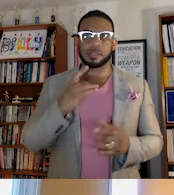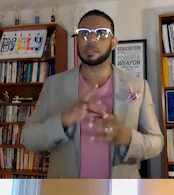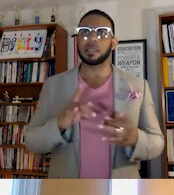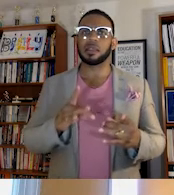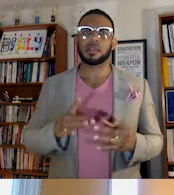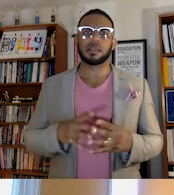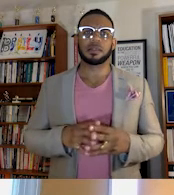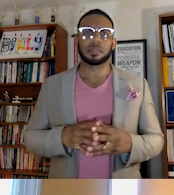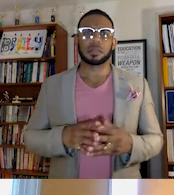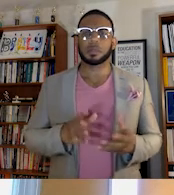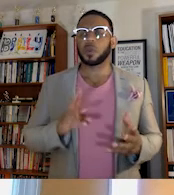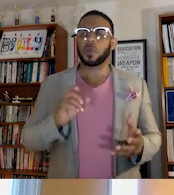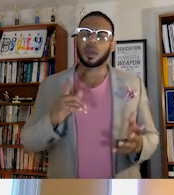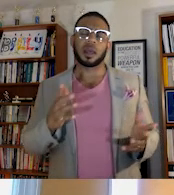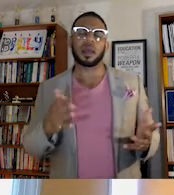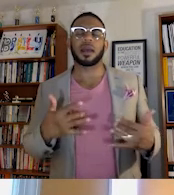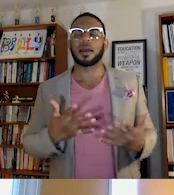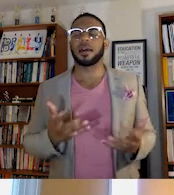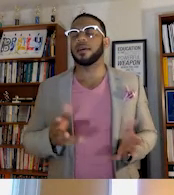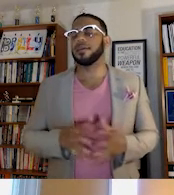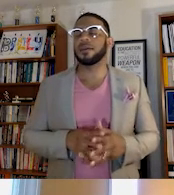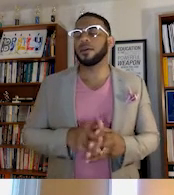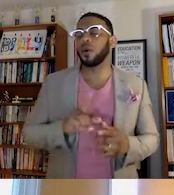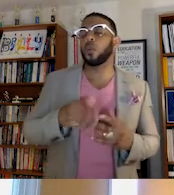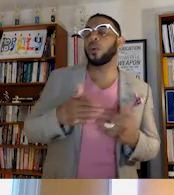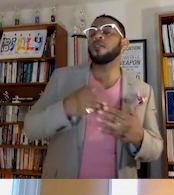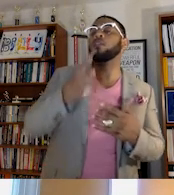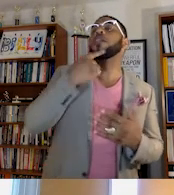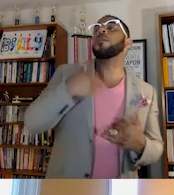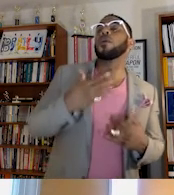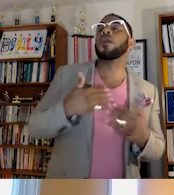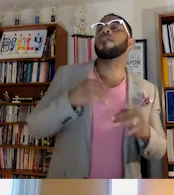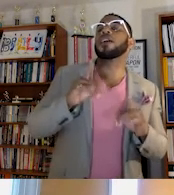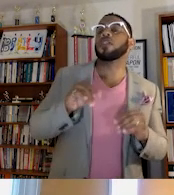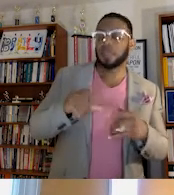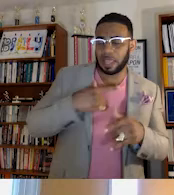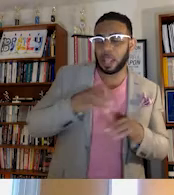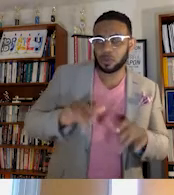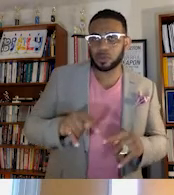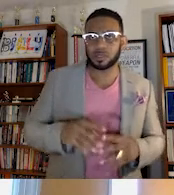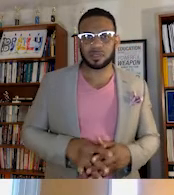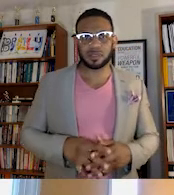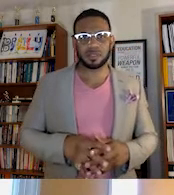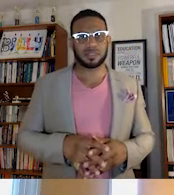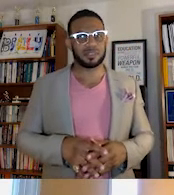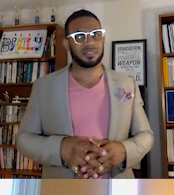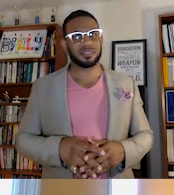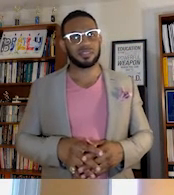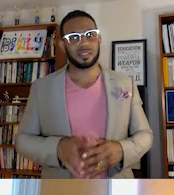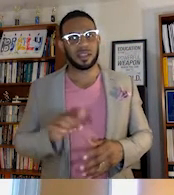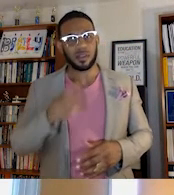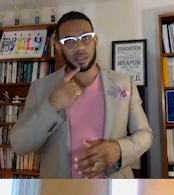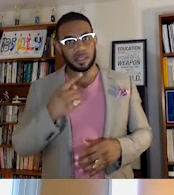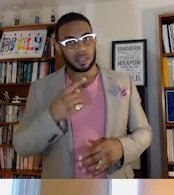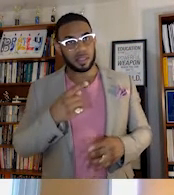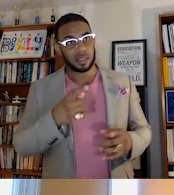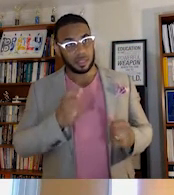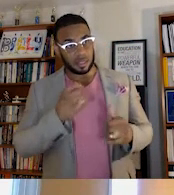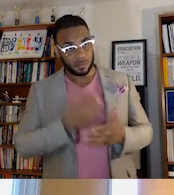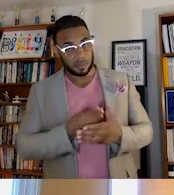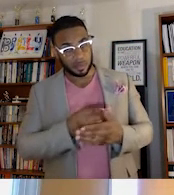say, well, whenever you tell me whatever I can do, then I'll do it. And I always say, give